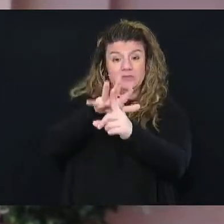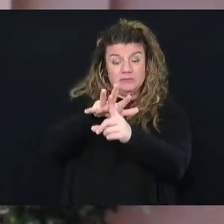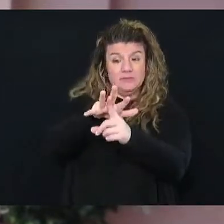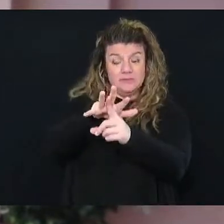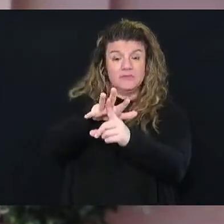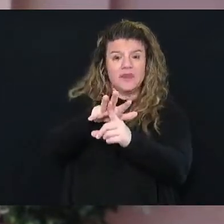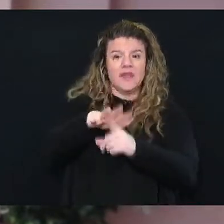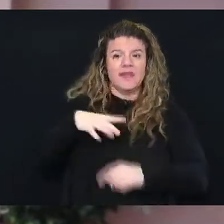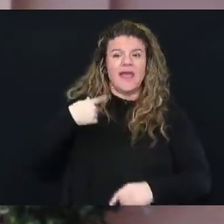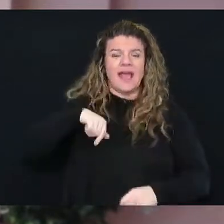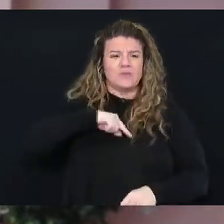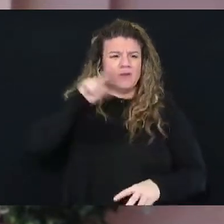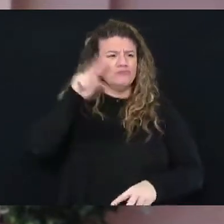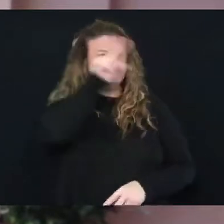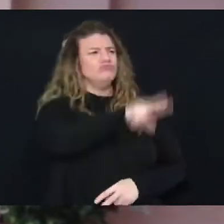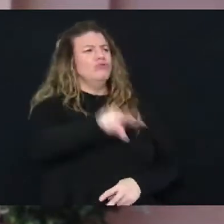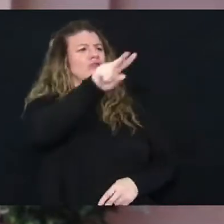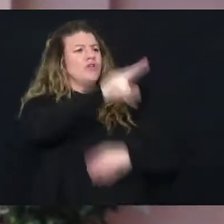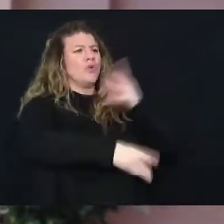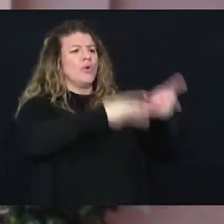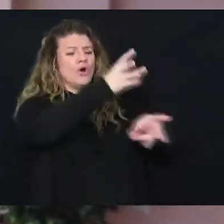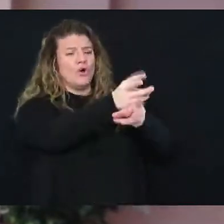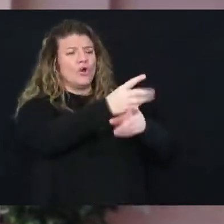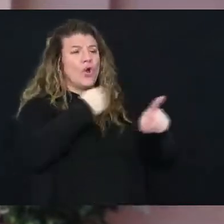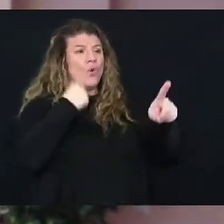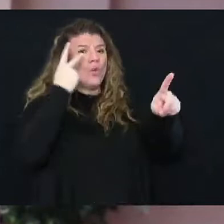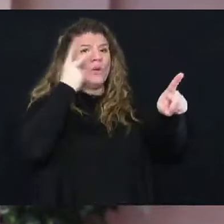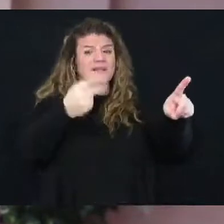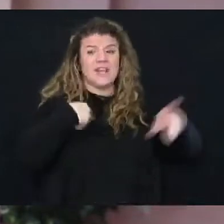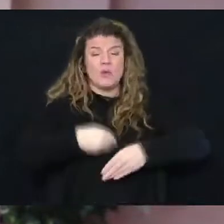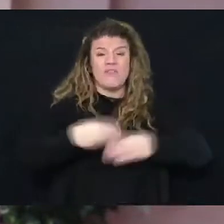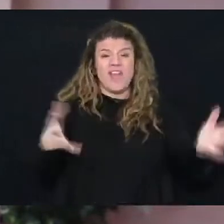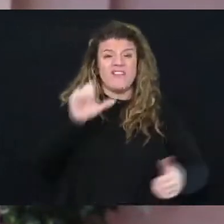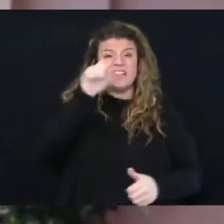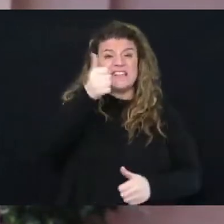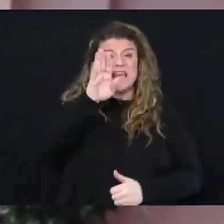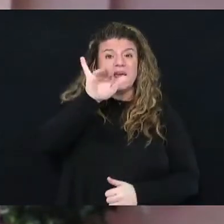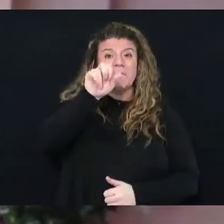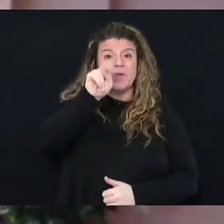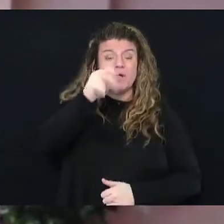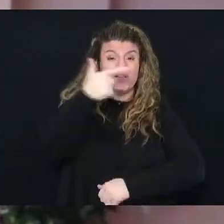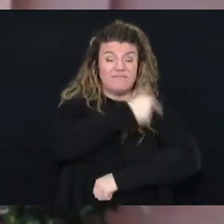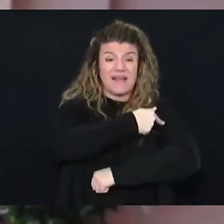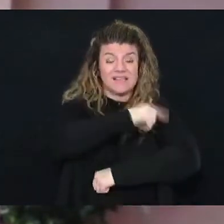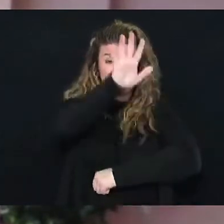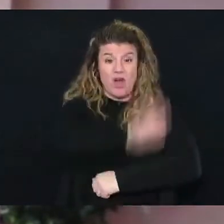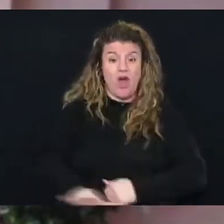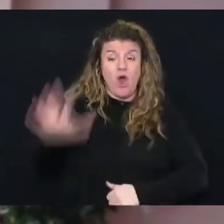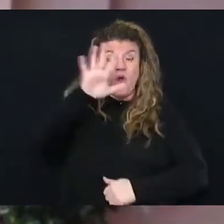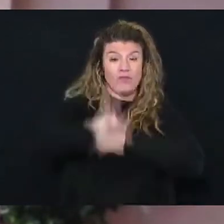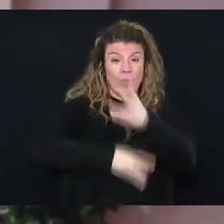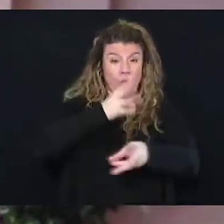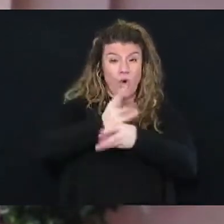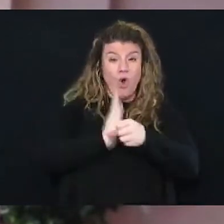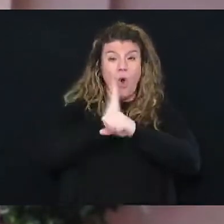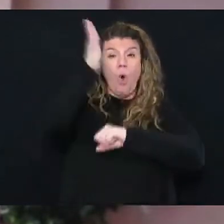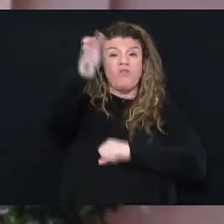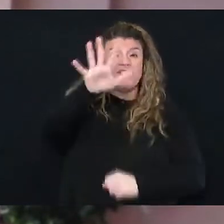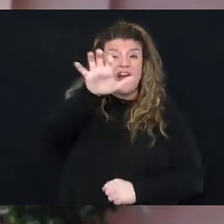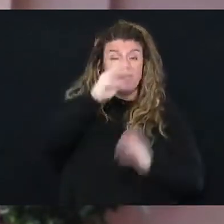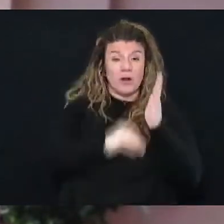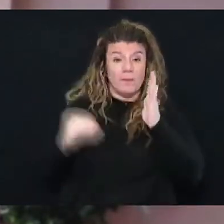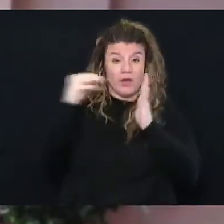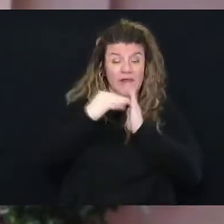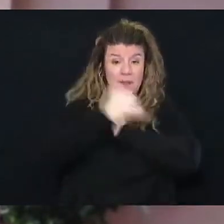as we've looked around the world and see that we've given 10 billion vaccines around the world and over 500 million in